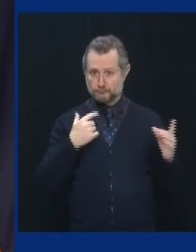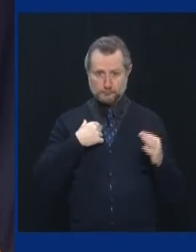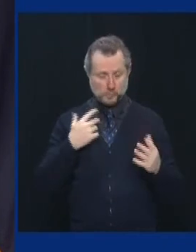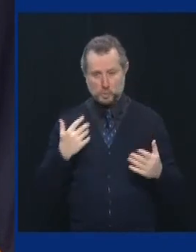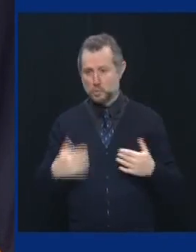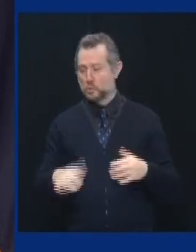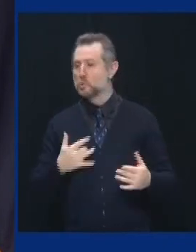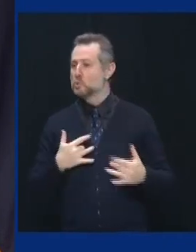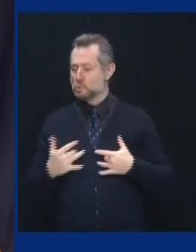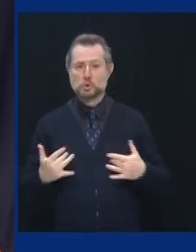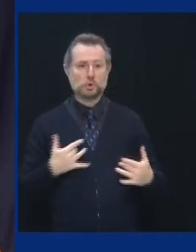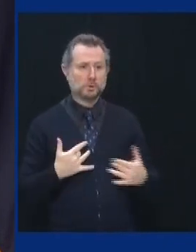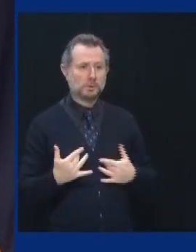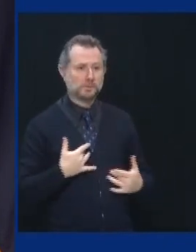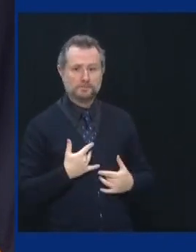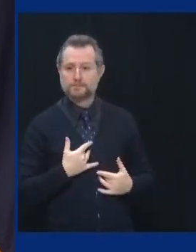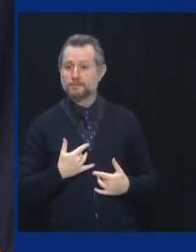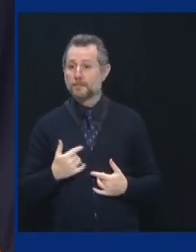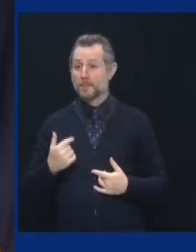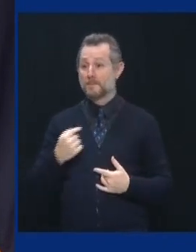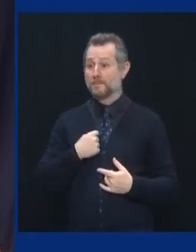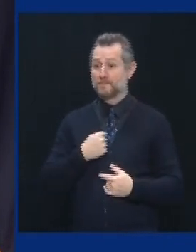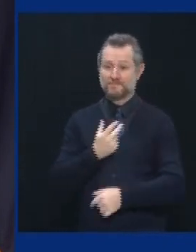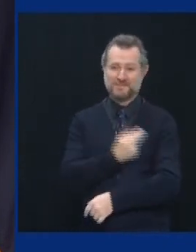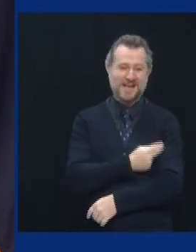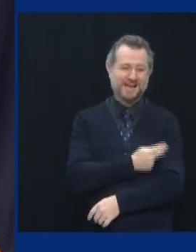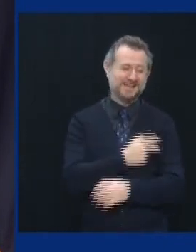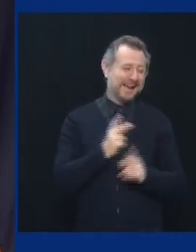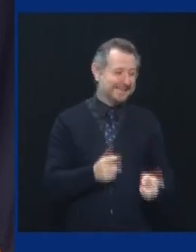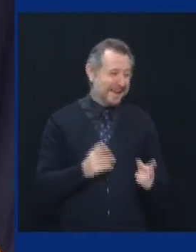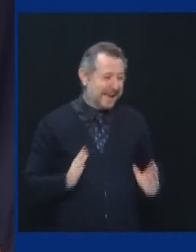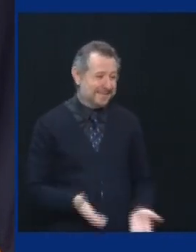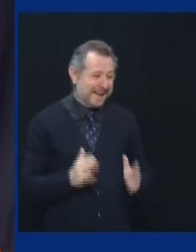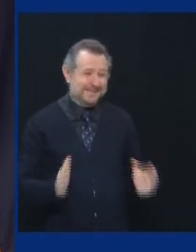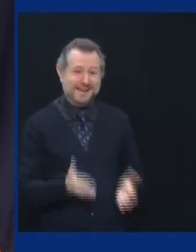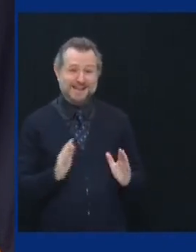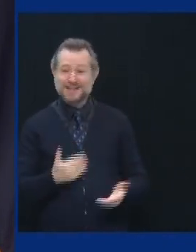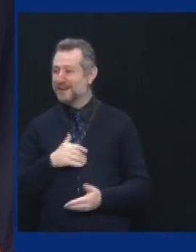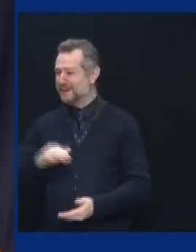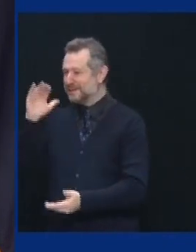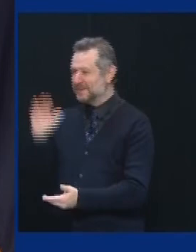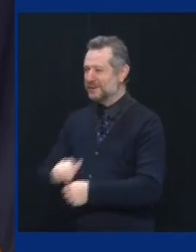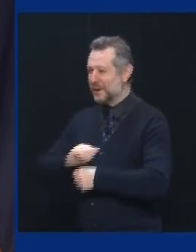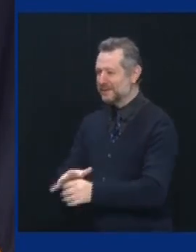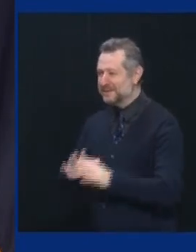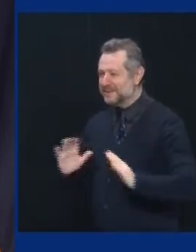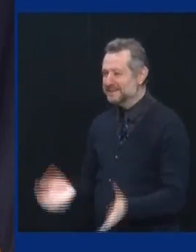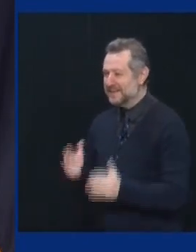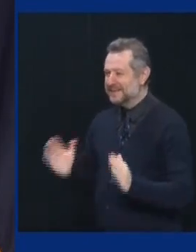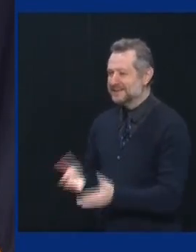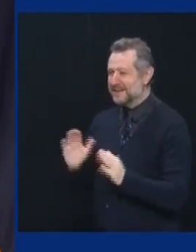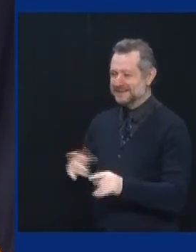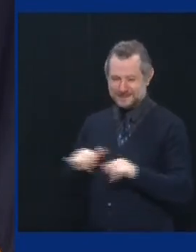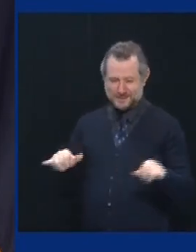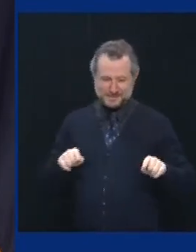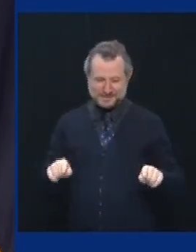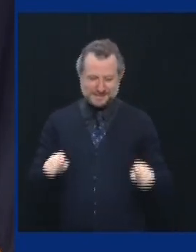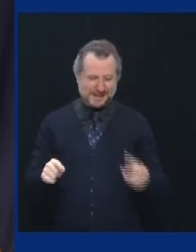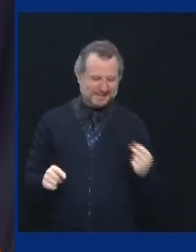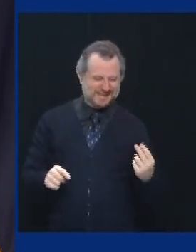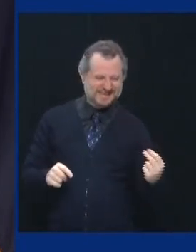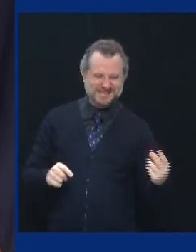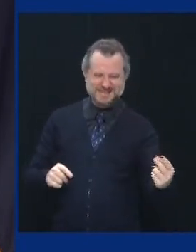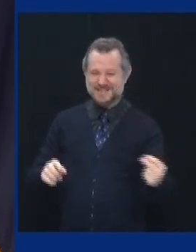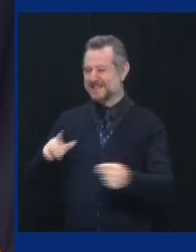talking about this foot race between vaccinations and the infection rate, and we have the infection rate now coming down, vaccination rate going up. That's